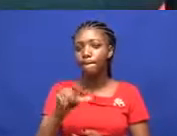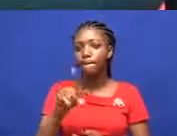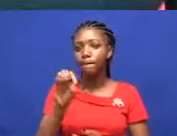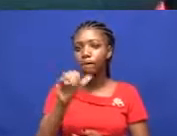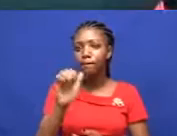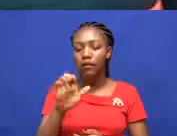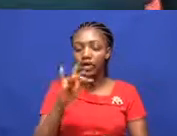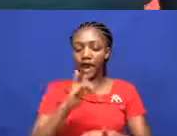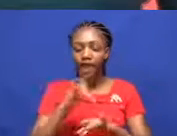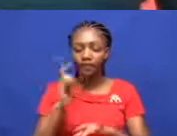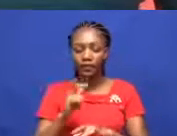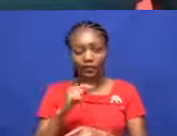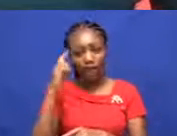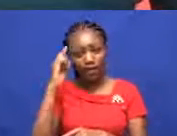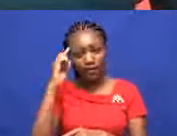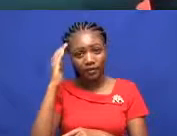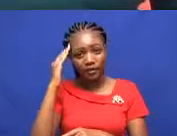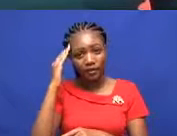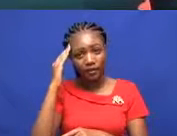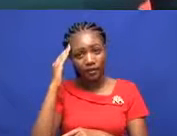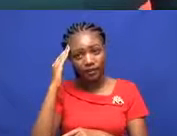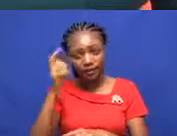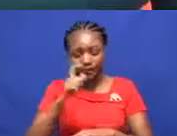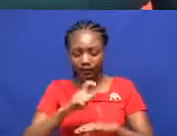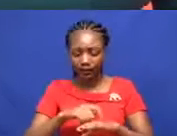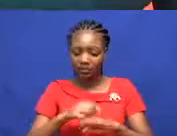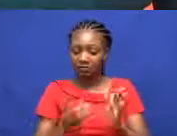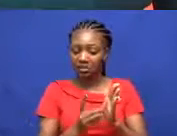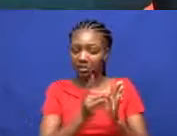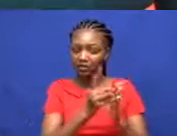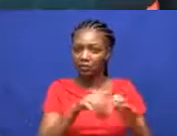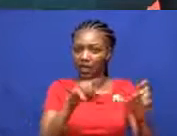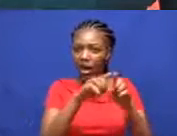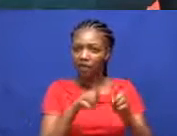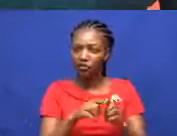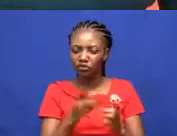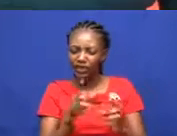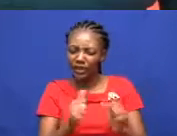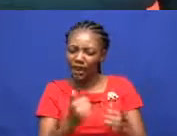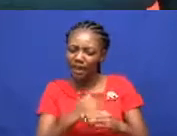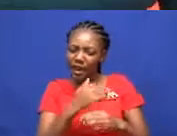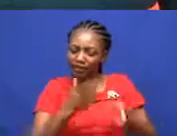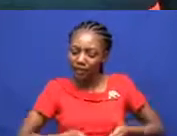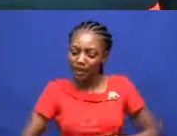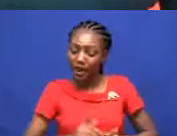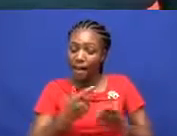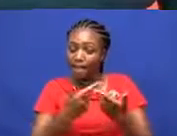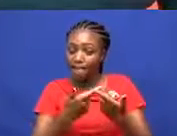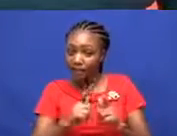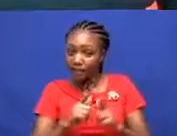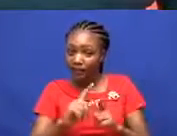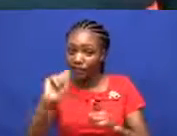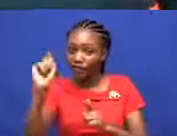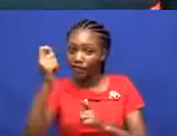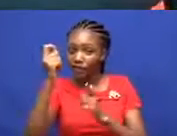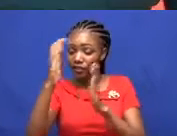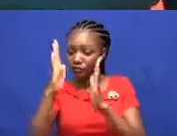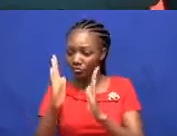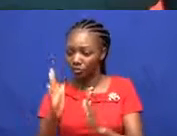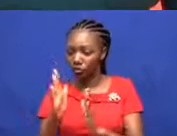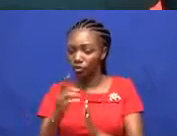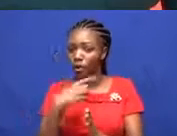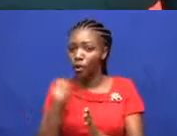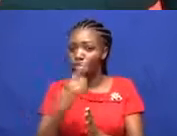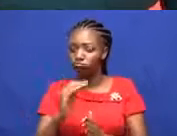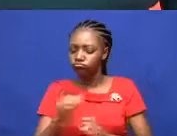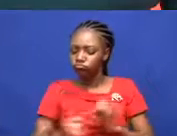caused by damage that occurs to the brain as it develops, most often before birth. But for a Kenyan DJ living with cerebral palsy, the condition